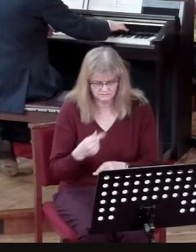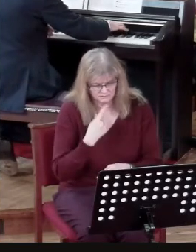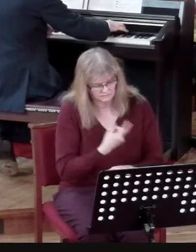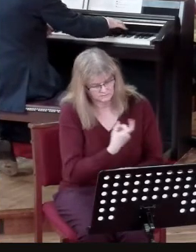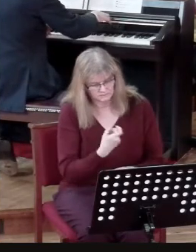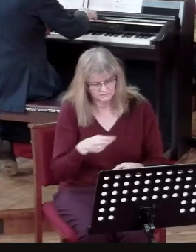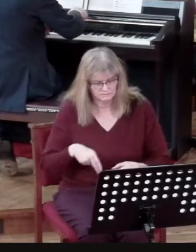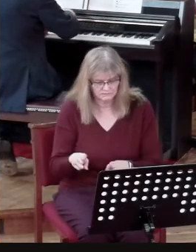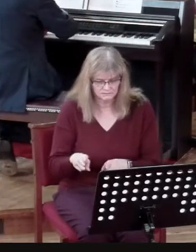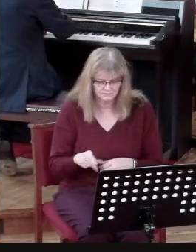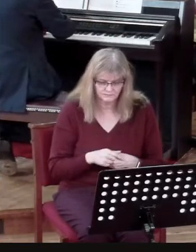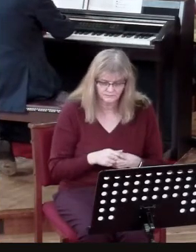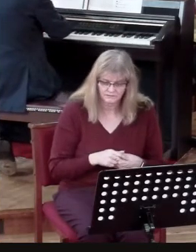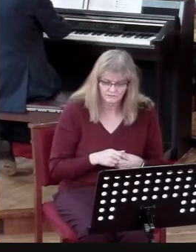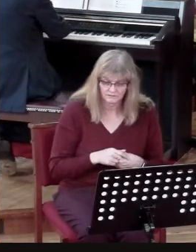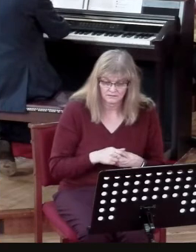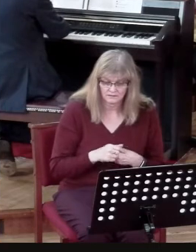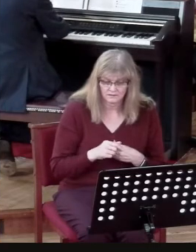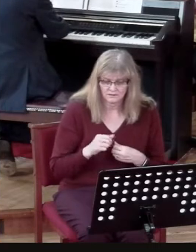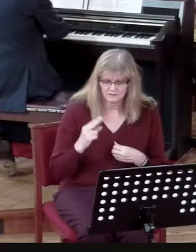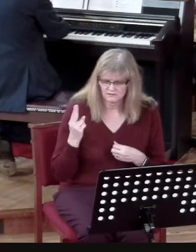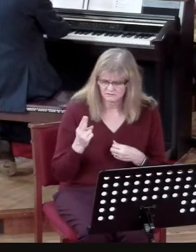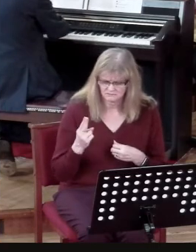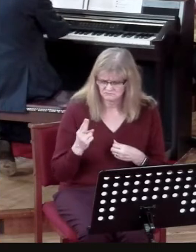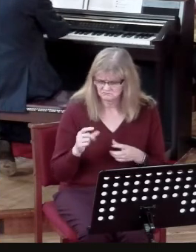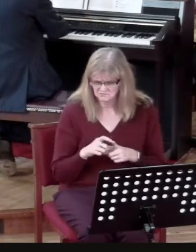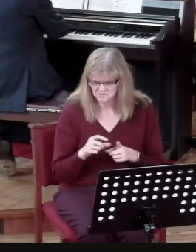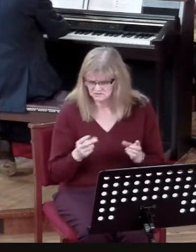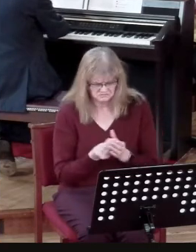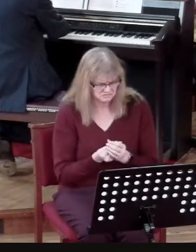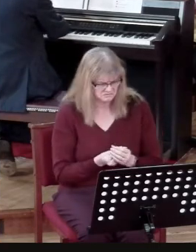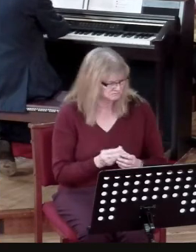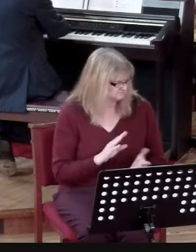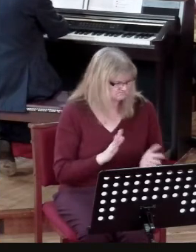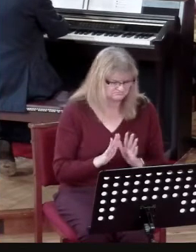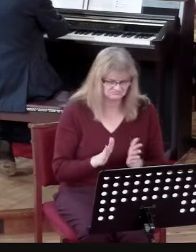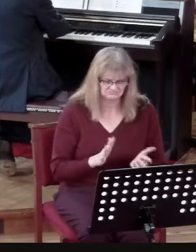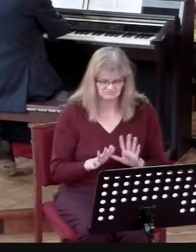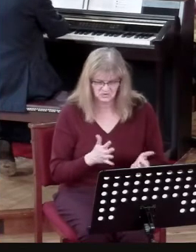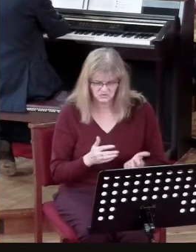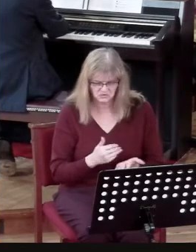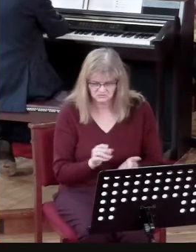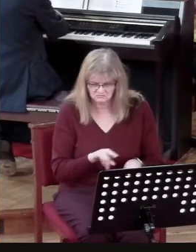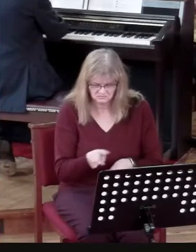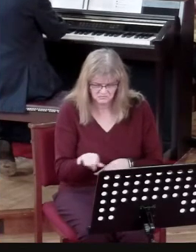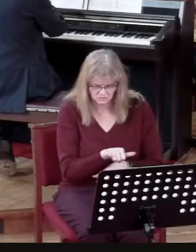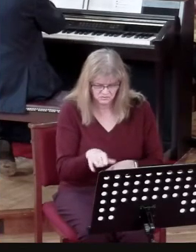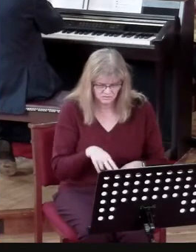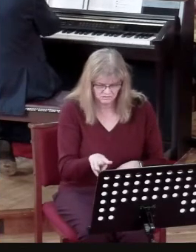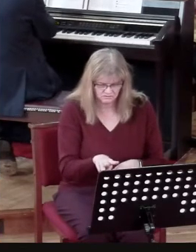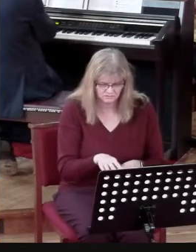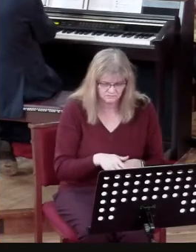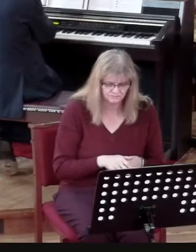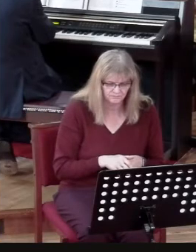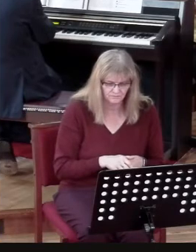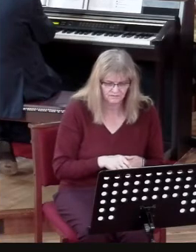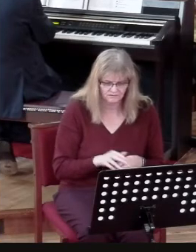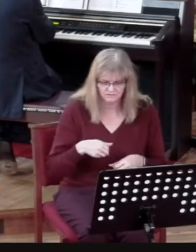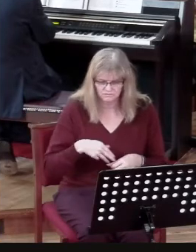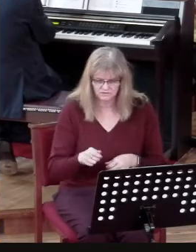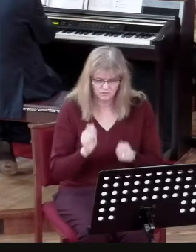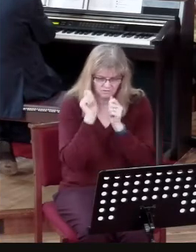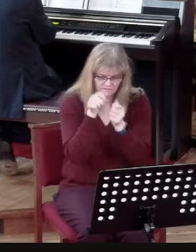Galilee, the sons of Zebedee, and two other disciples were together. I'm going out to fish, Simon Peter told them, and they